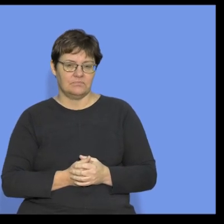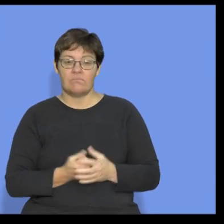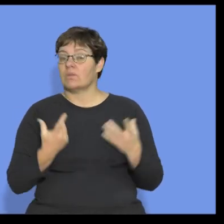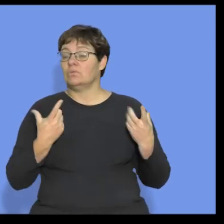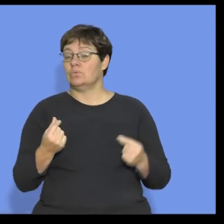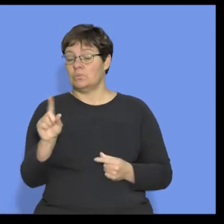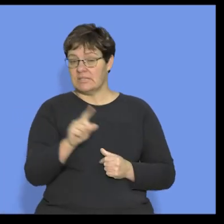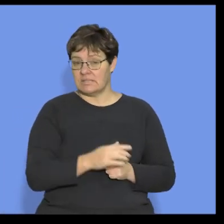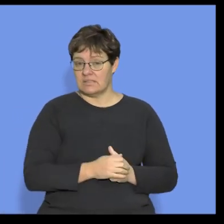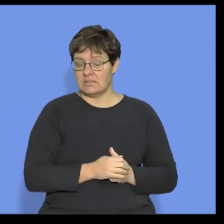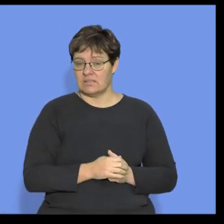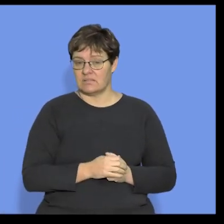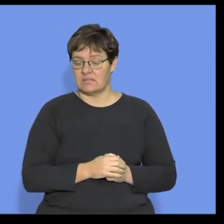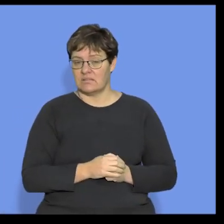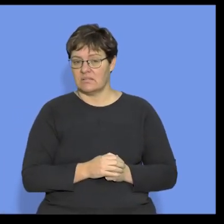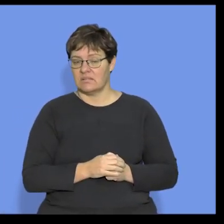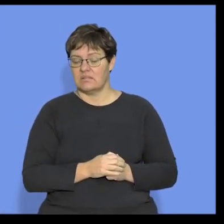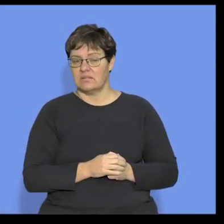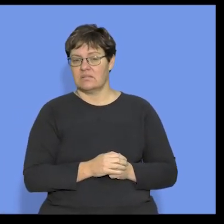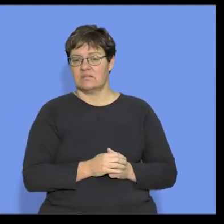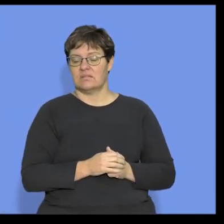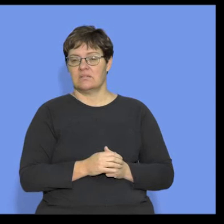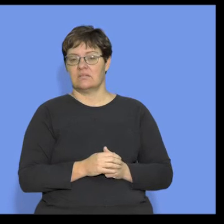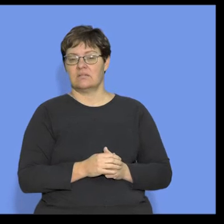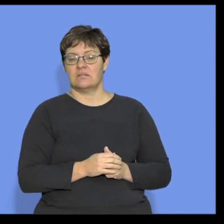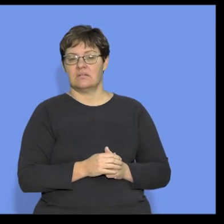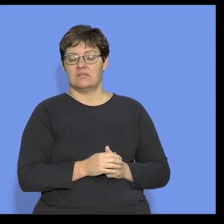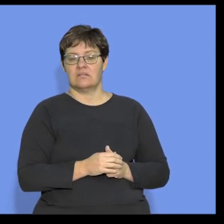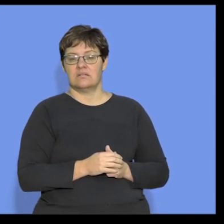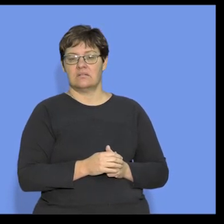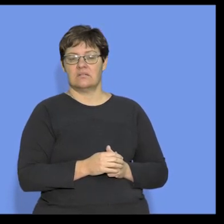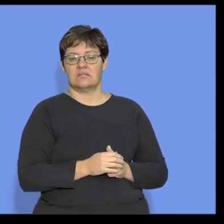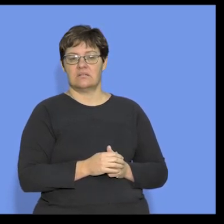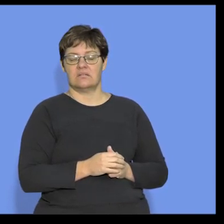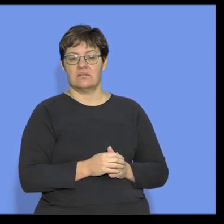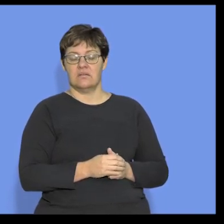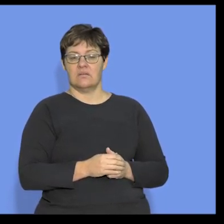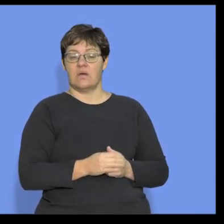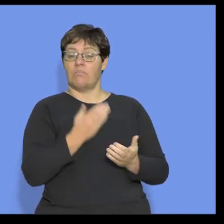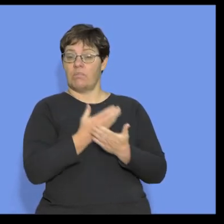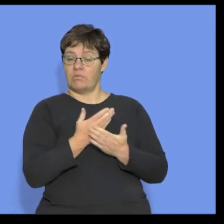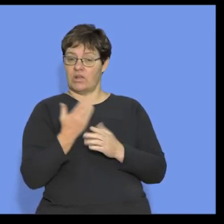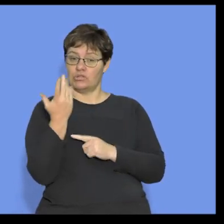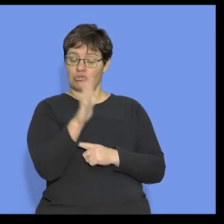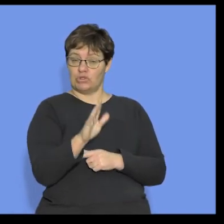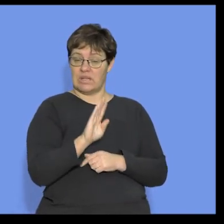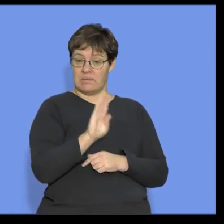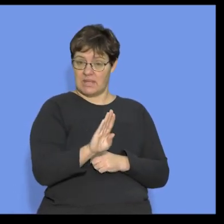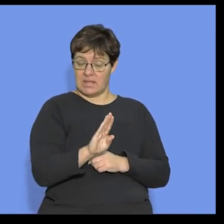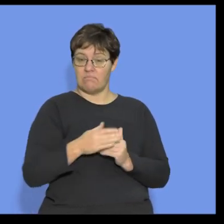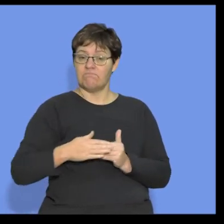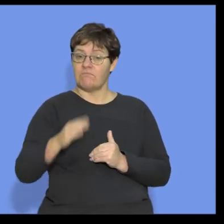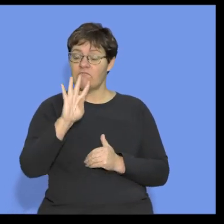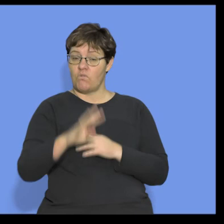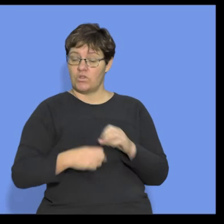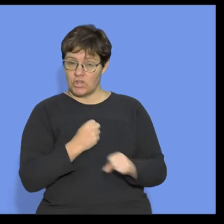So what you're going to do is this. The probability of tree given treatment B